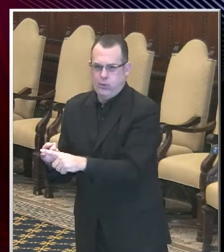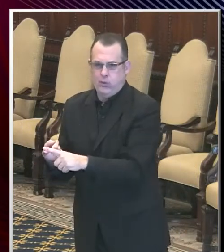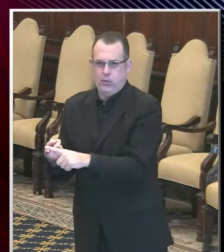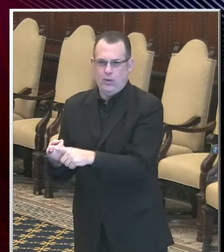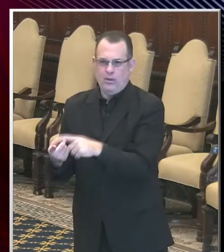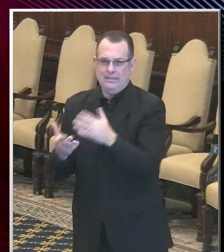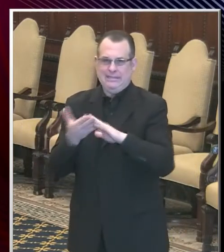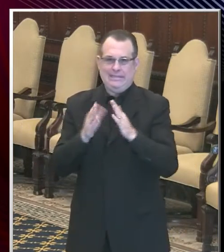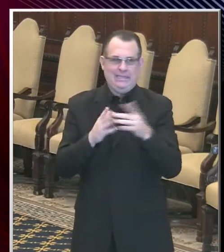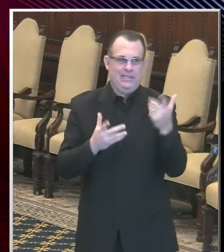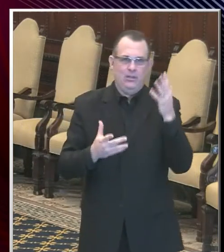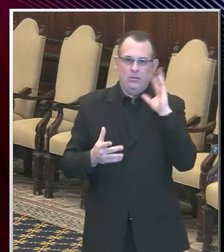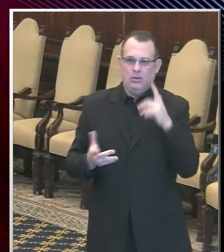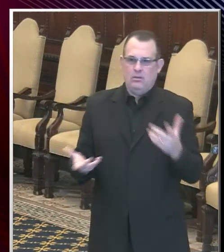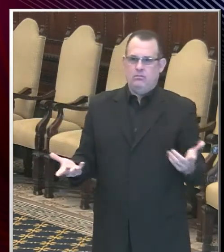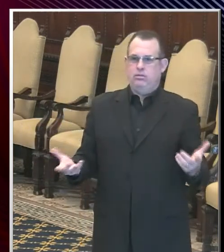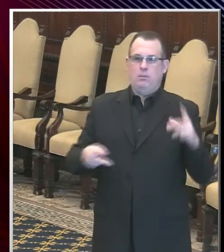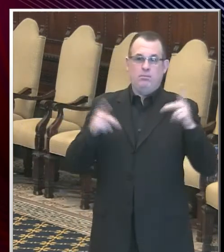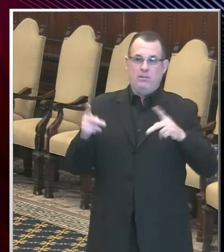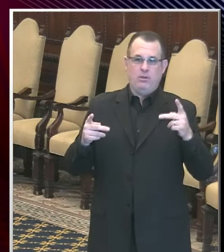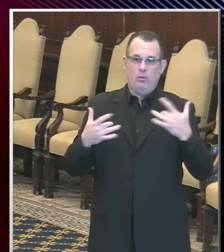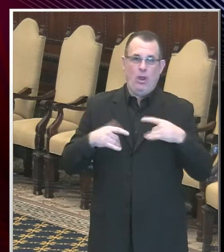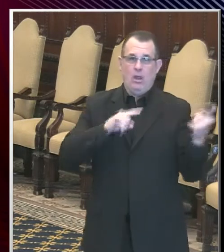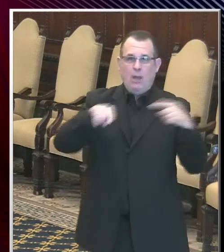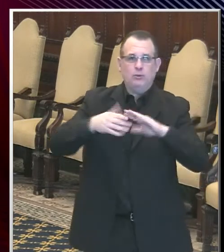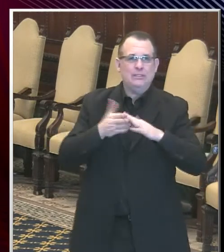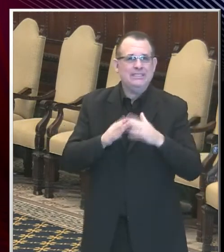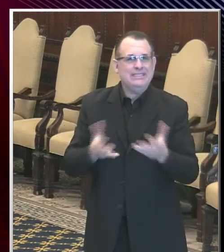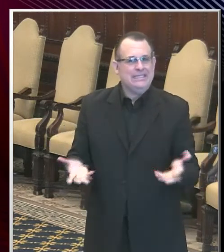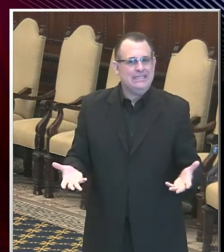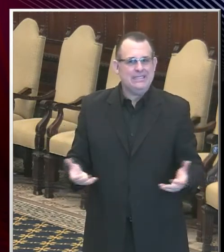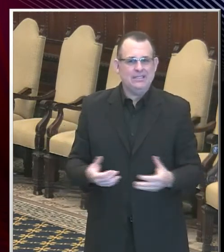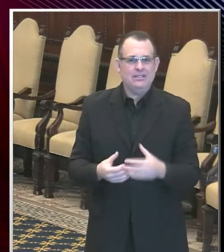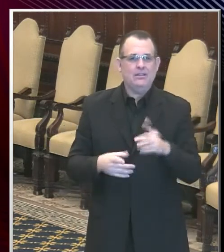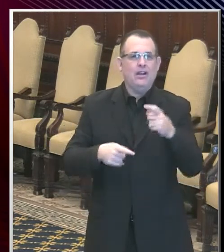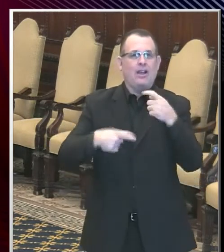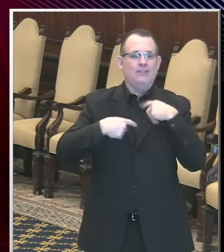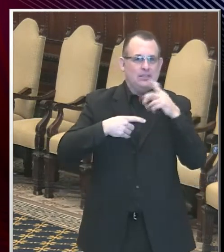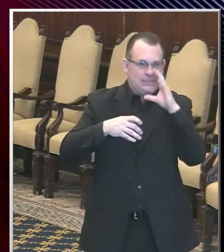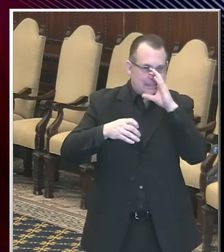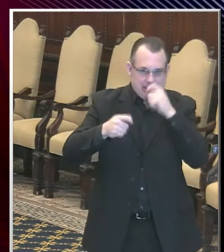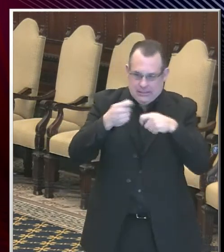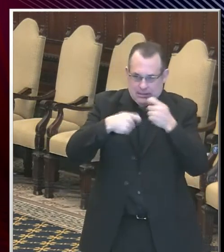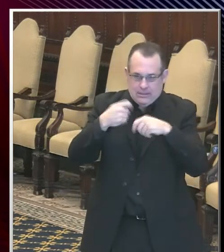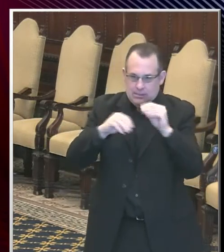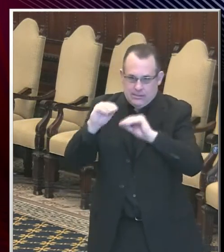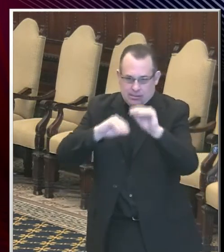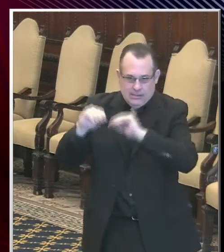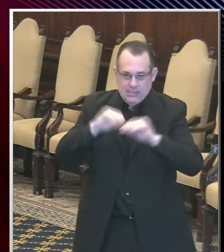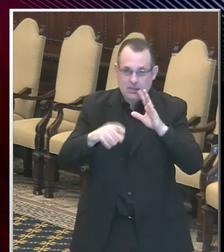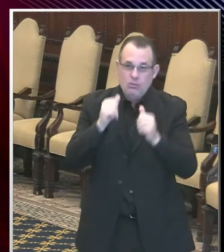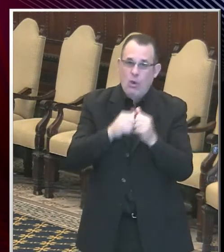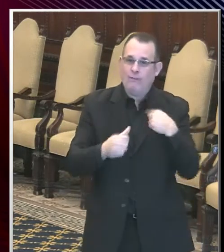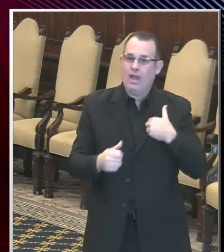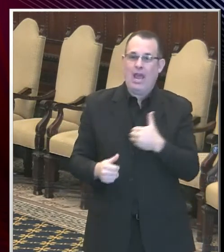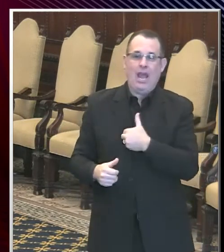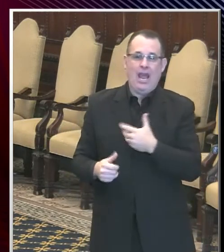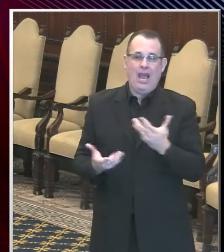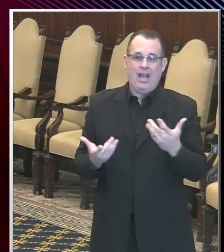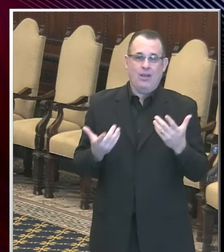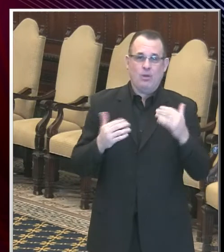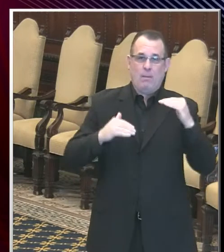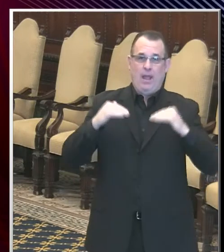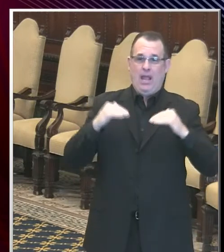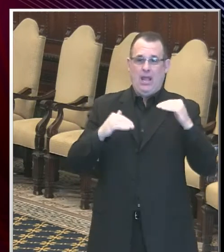longer attractive. So it's always that trade-off. And as the mayor said, most of how we got to balancing